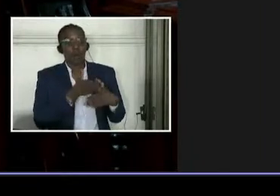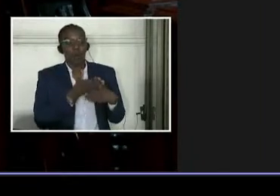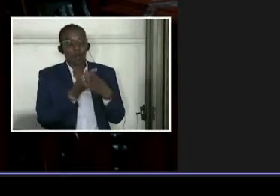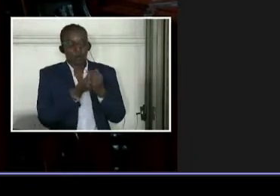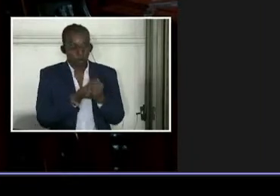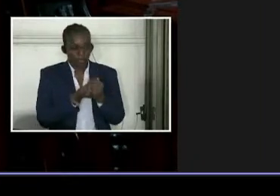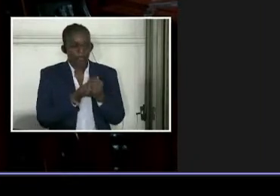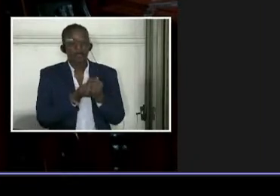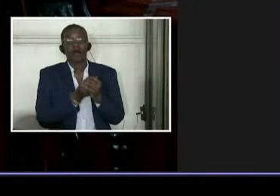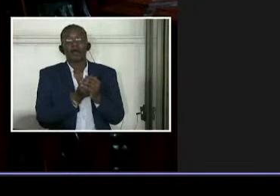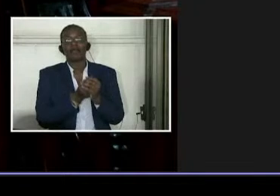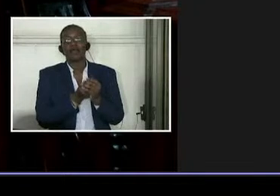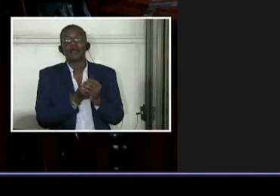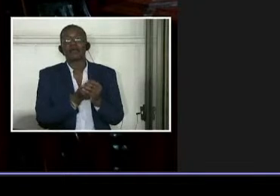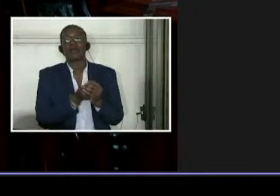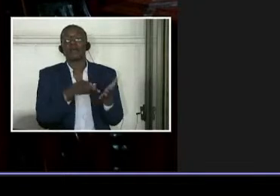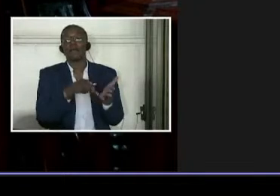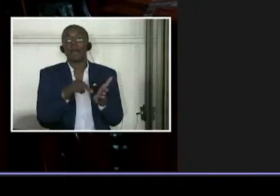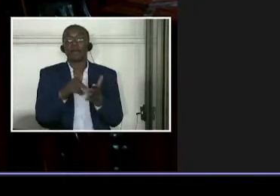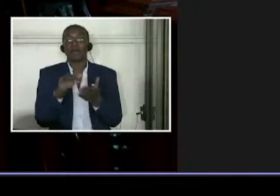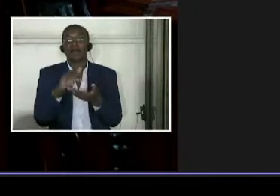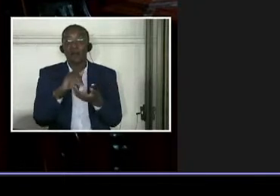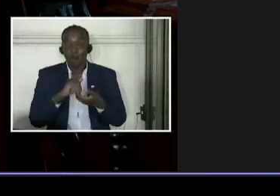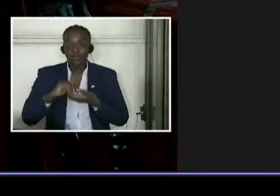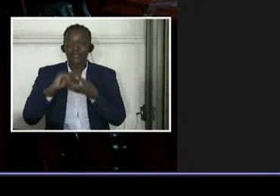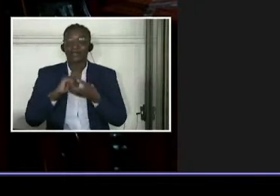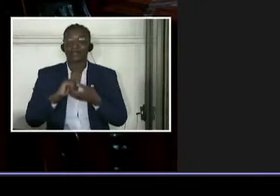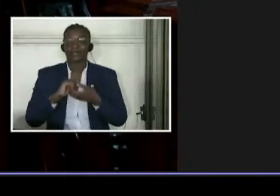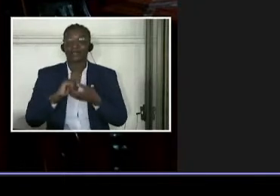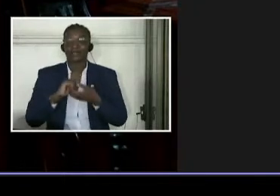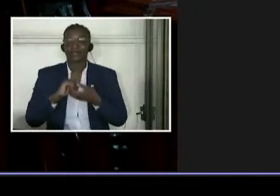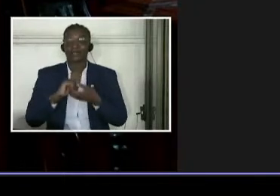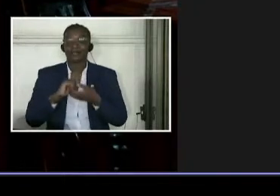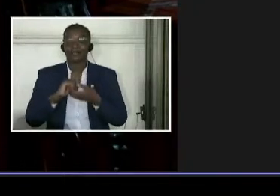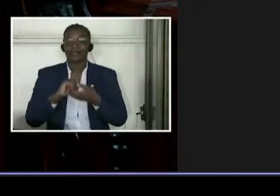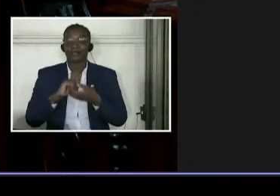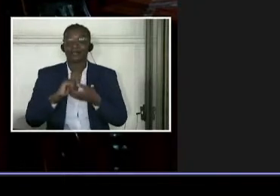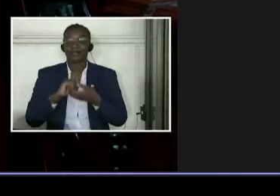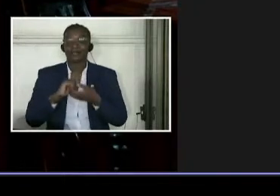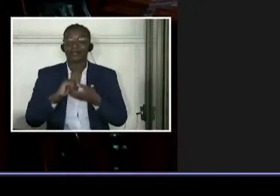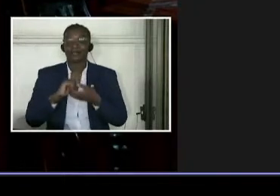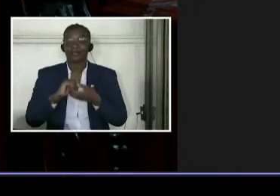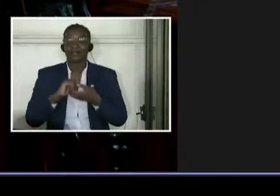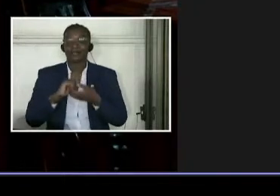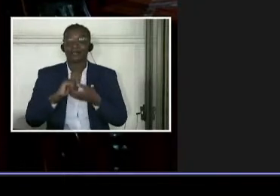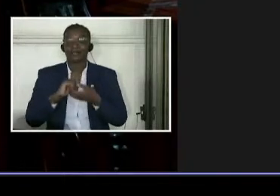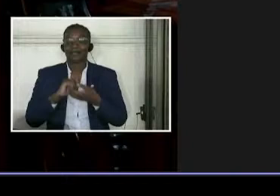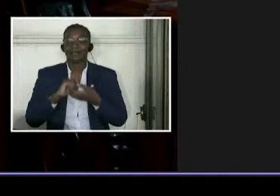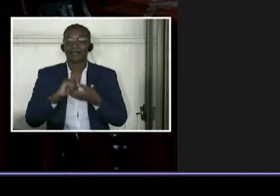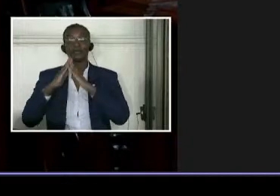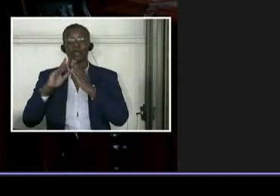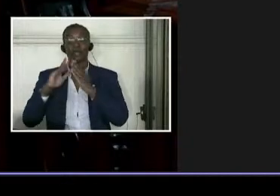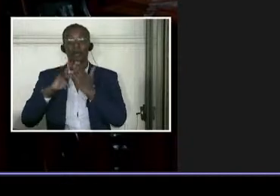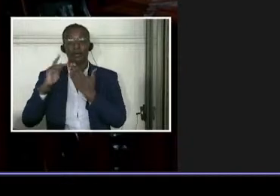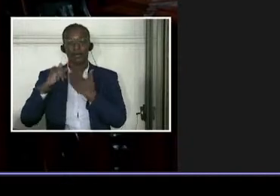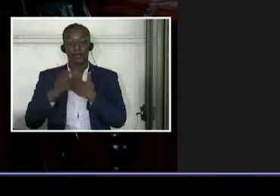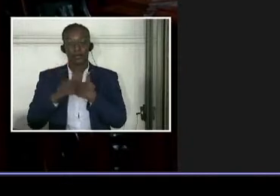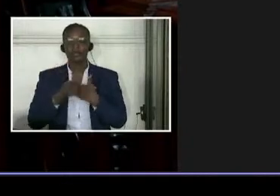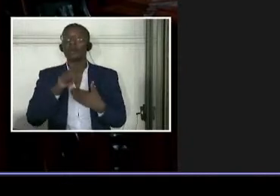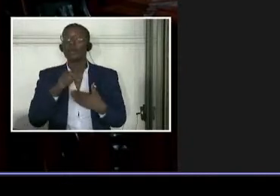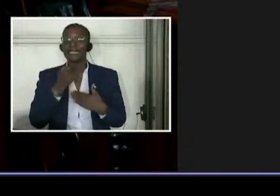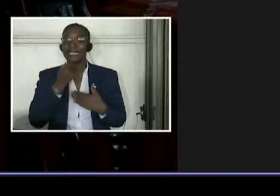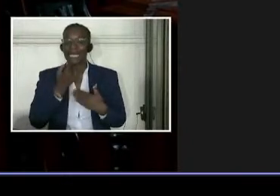with them and Ratepayers Association to strengthen the rollout of social housing program. But we must also say it here